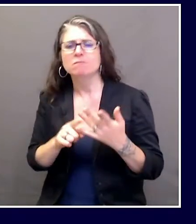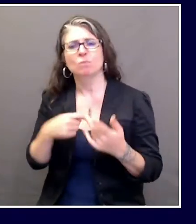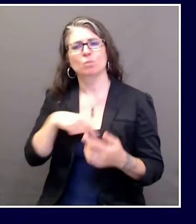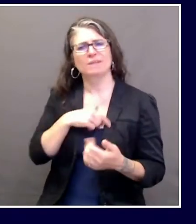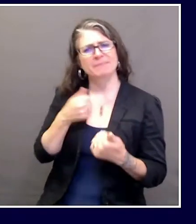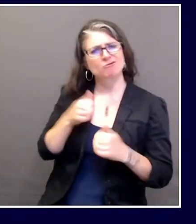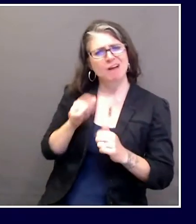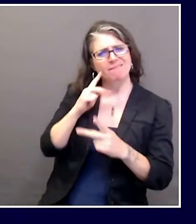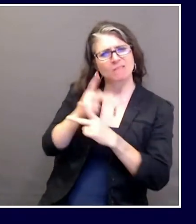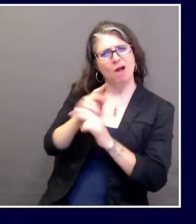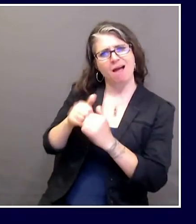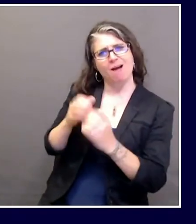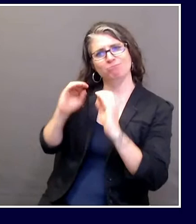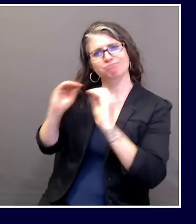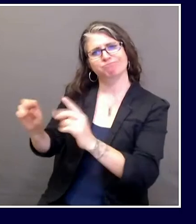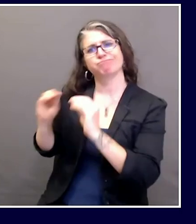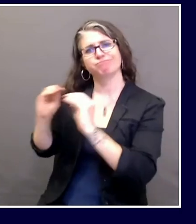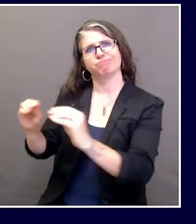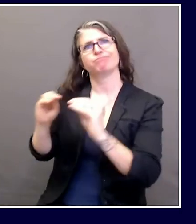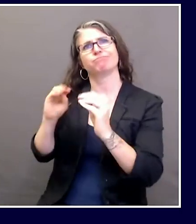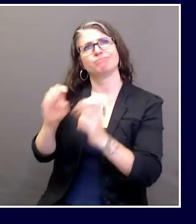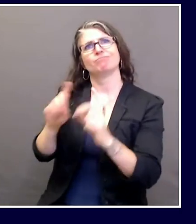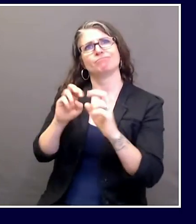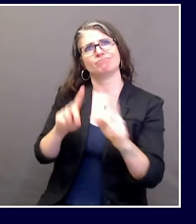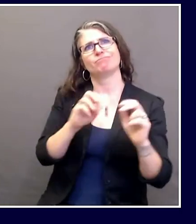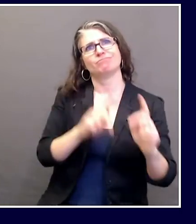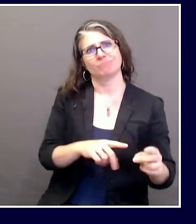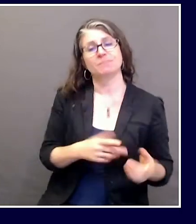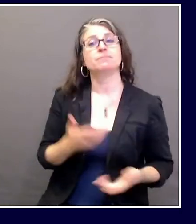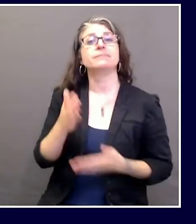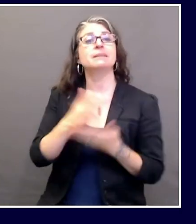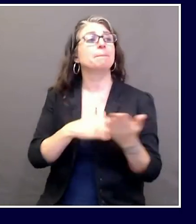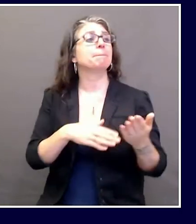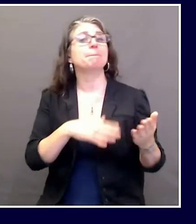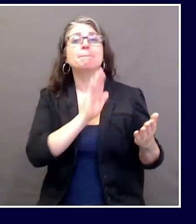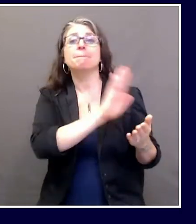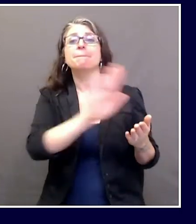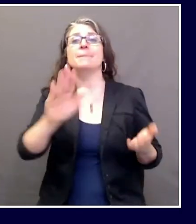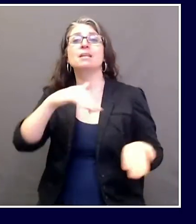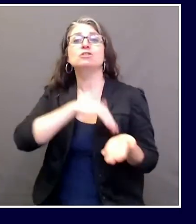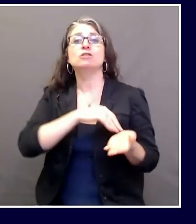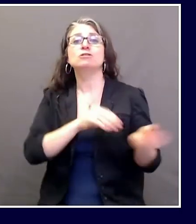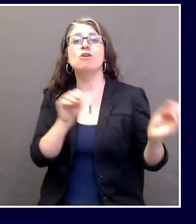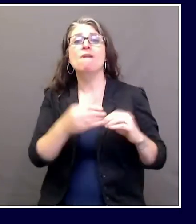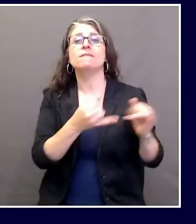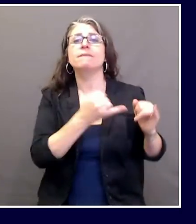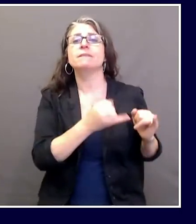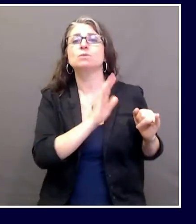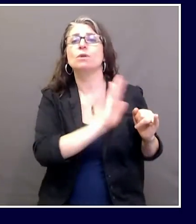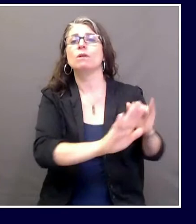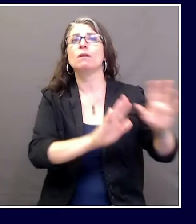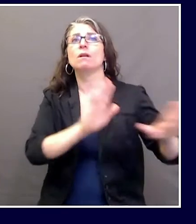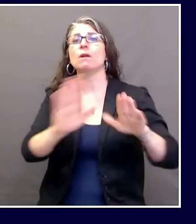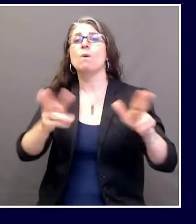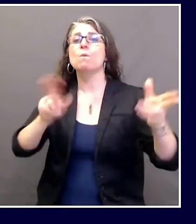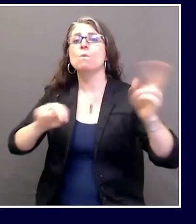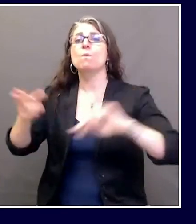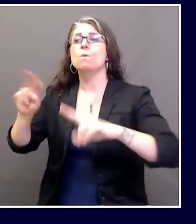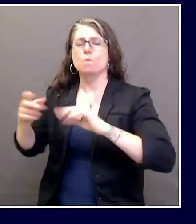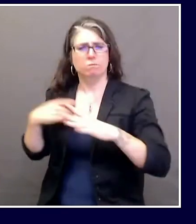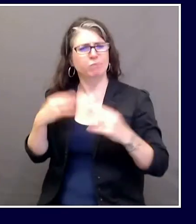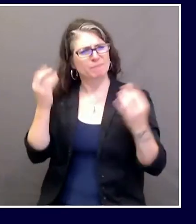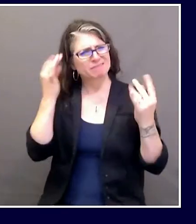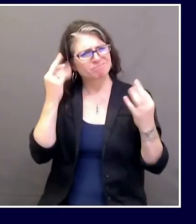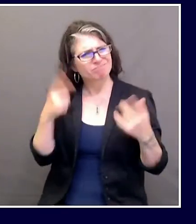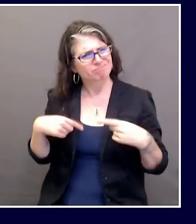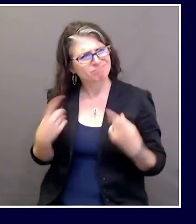things of that nature, or a different tactical approach, that's the question right now. And we are going to be